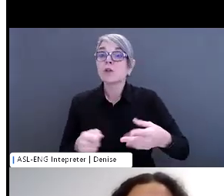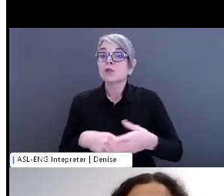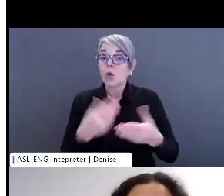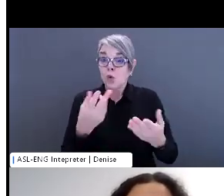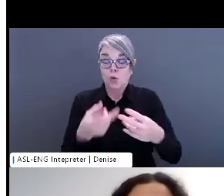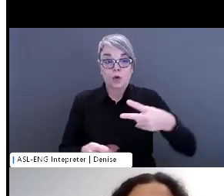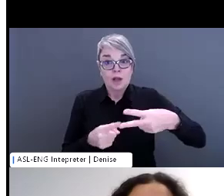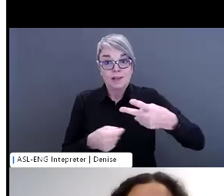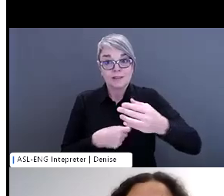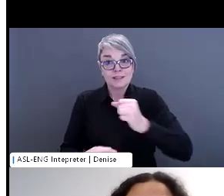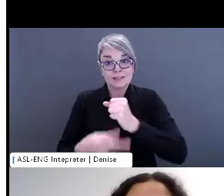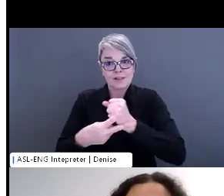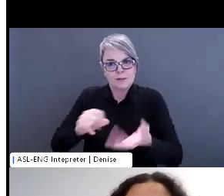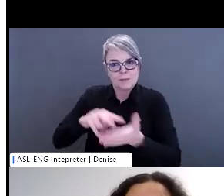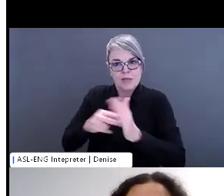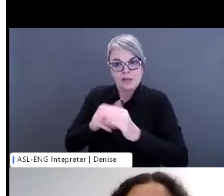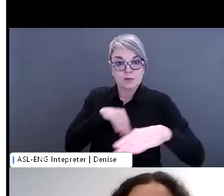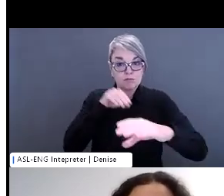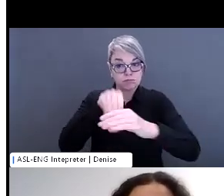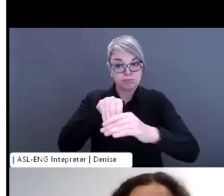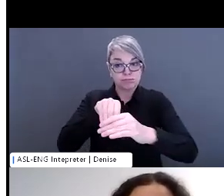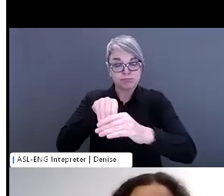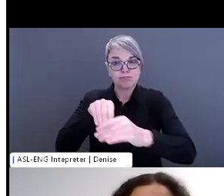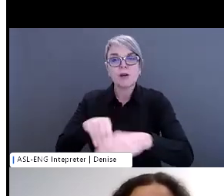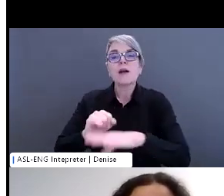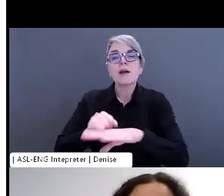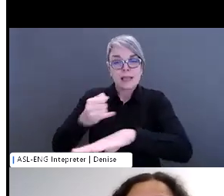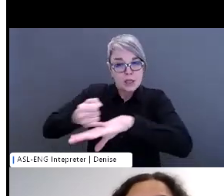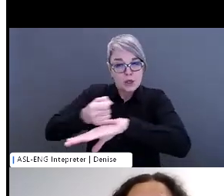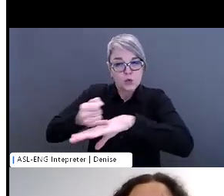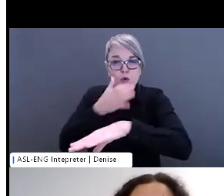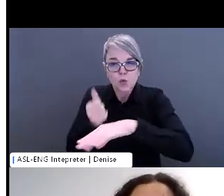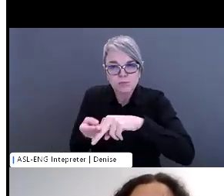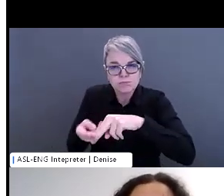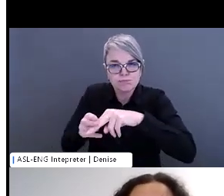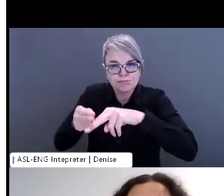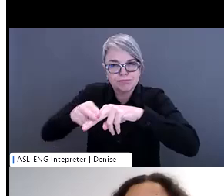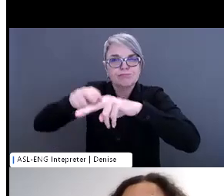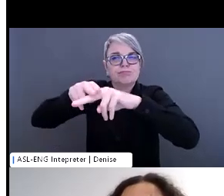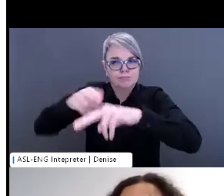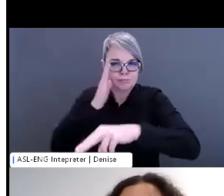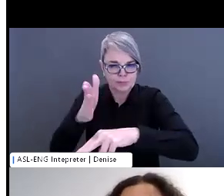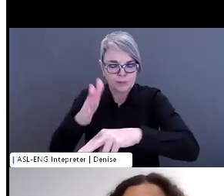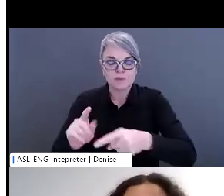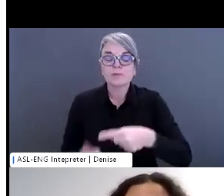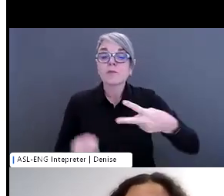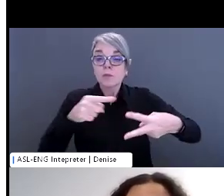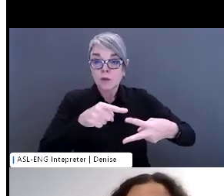an account where you earn interest on the money you put into an account. A checking account is used for